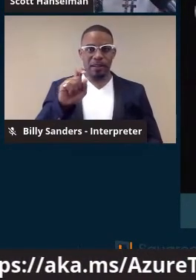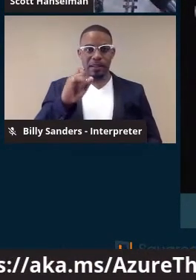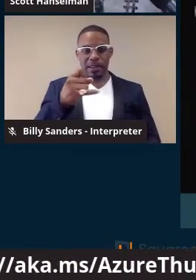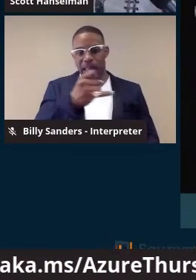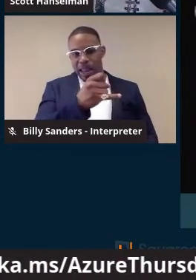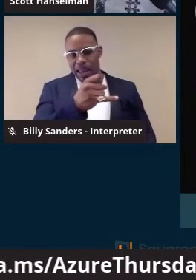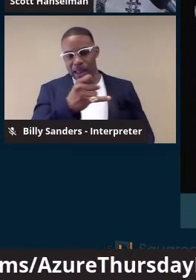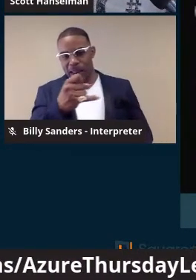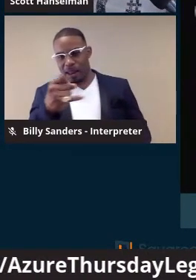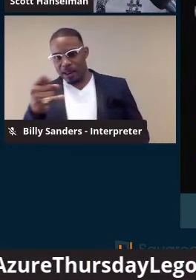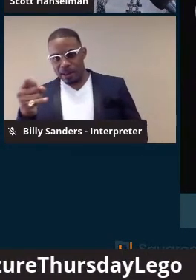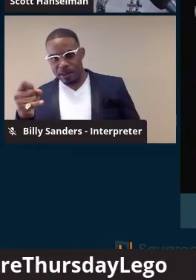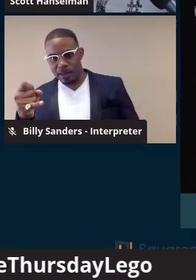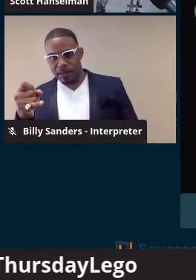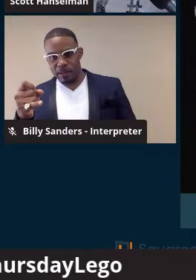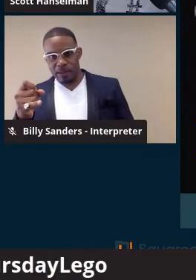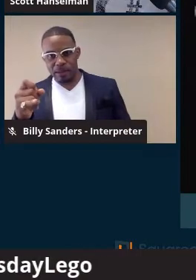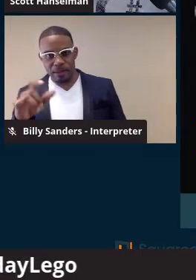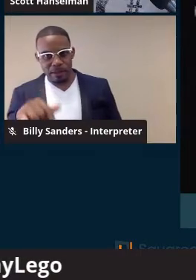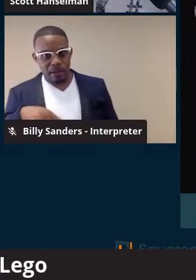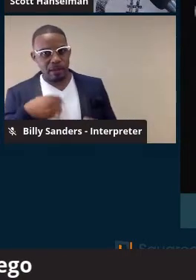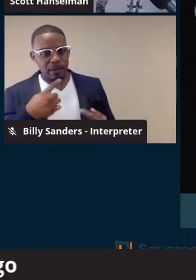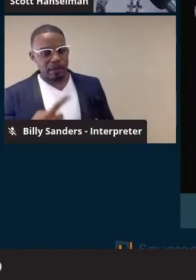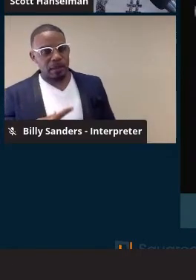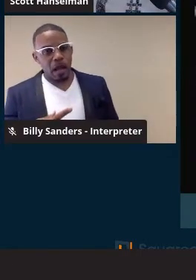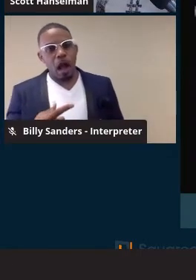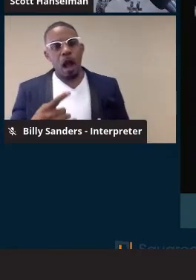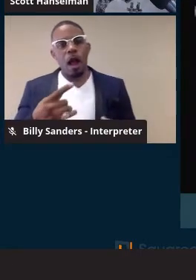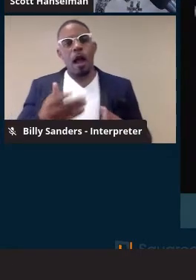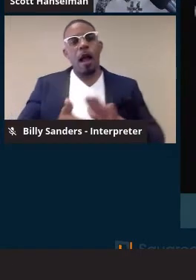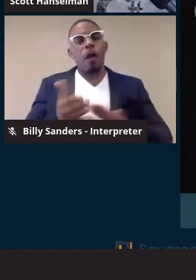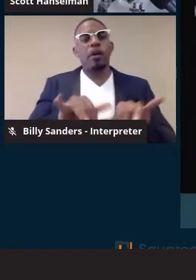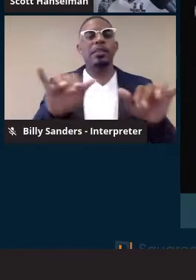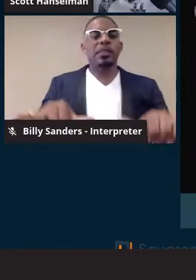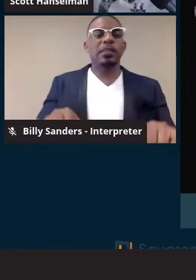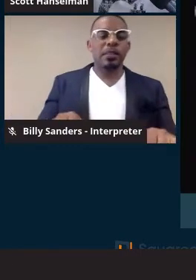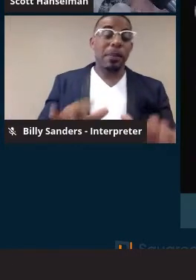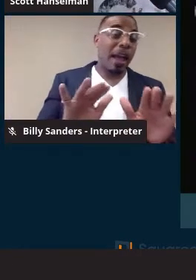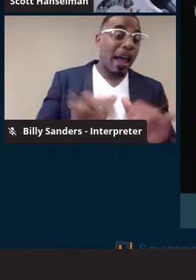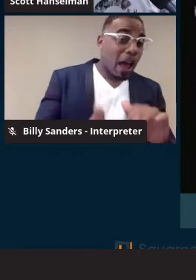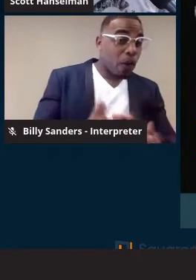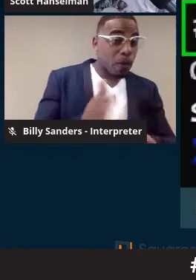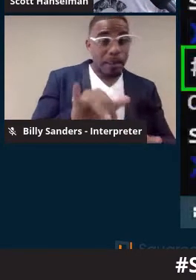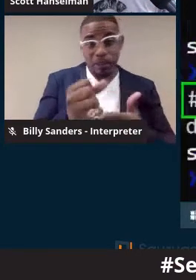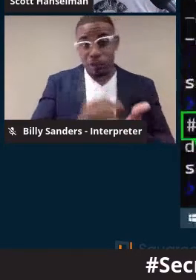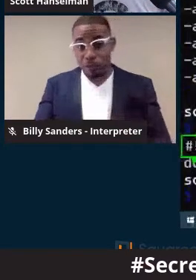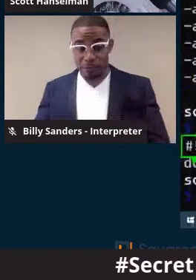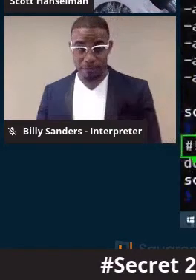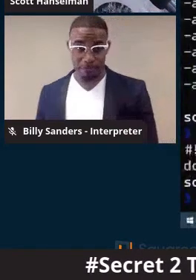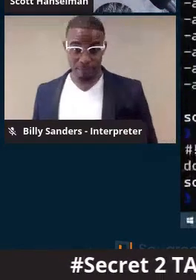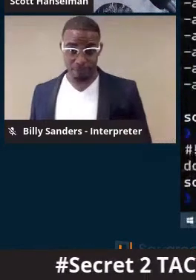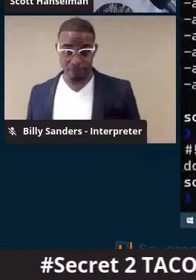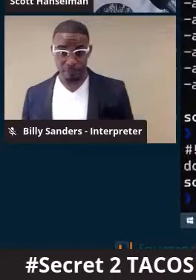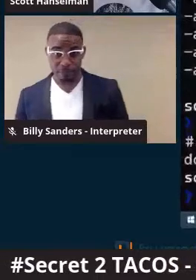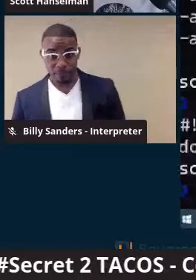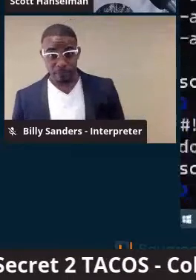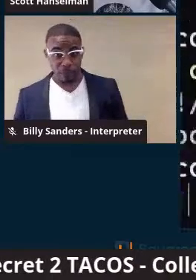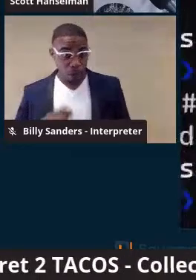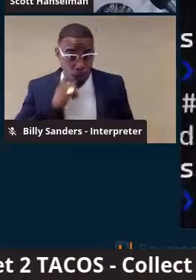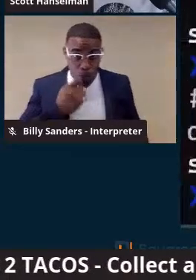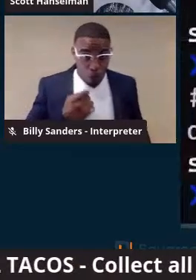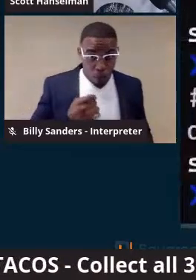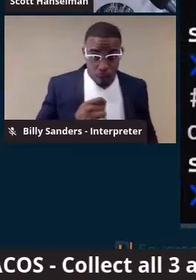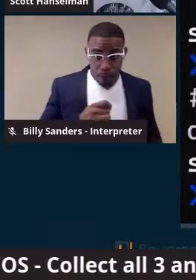of code that tells the operating system how to run that script. What's cool about